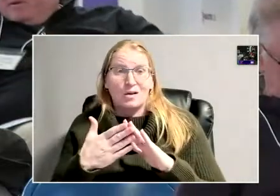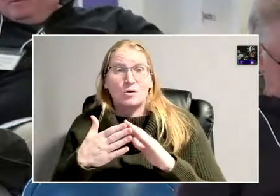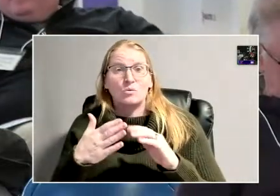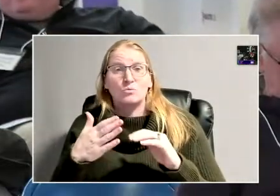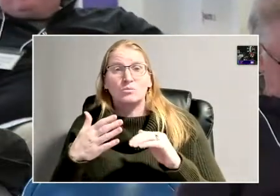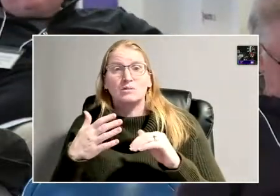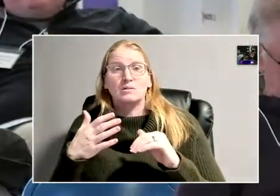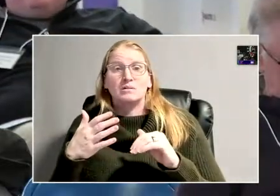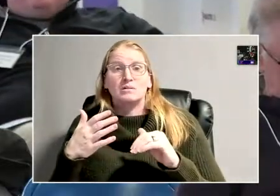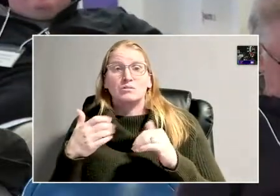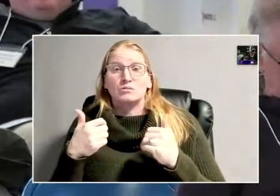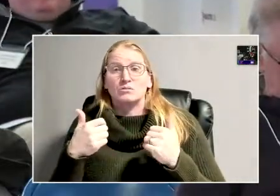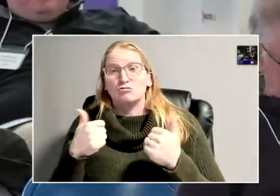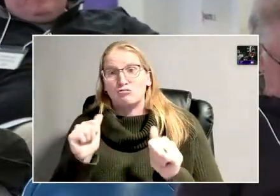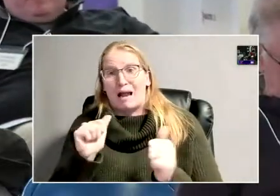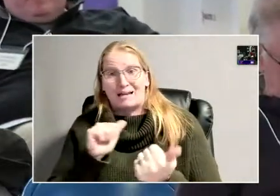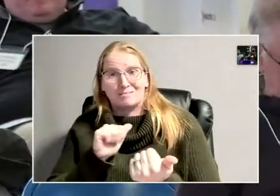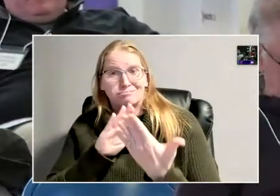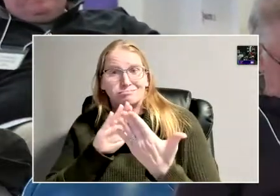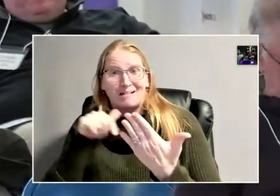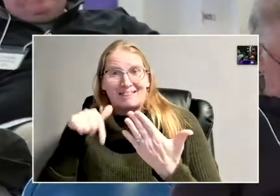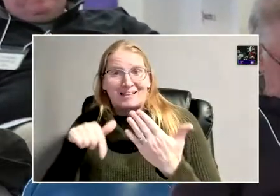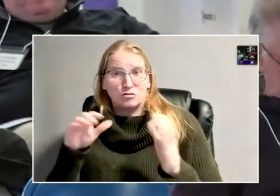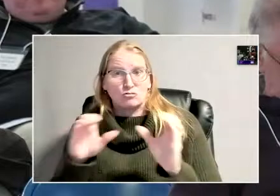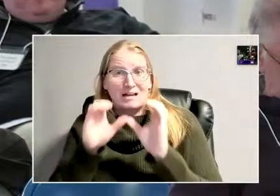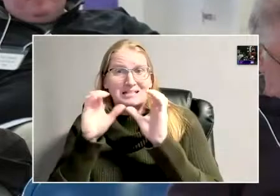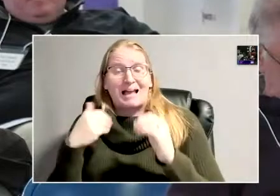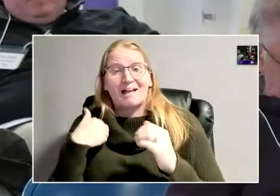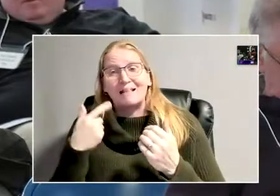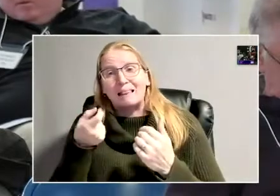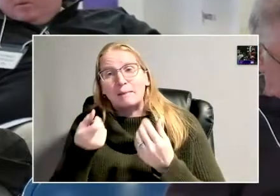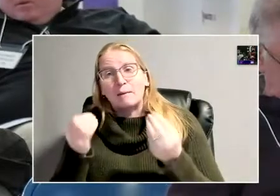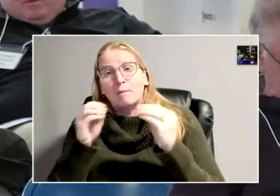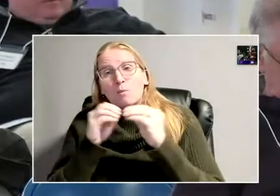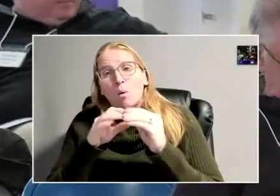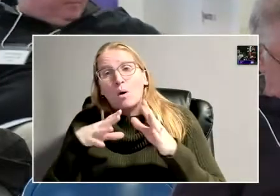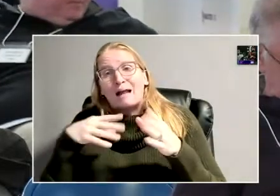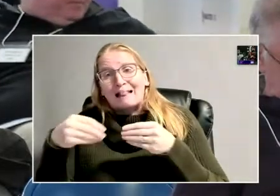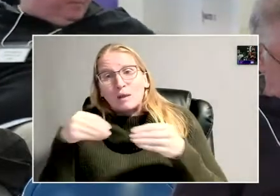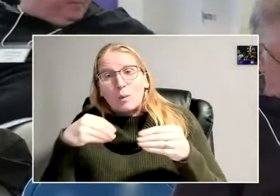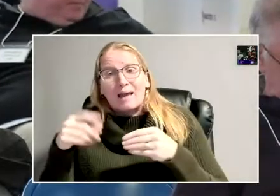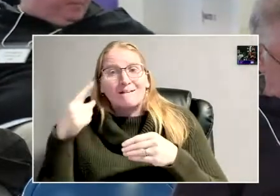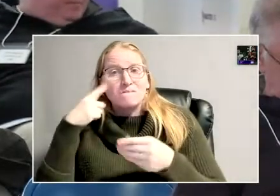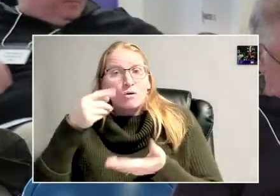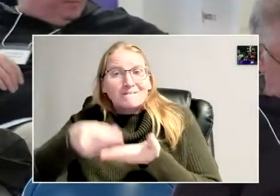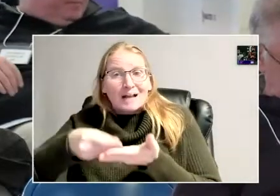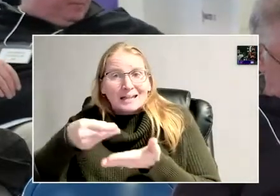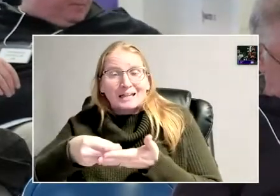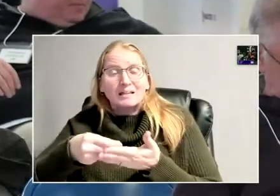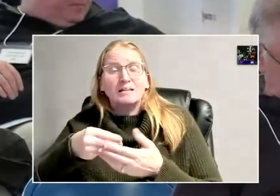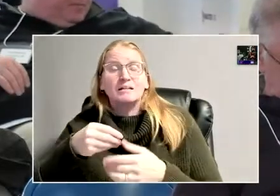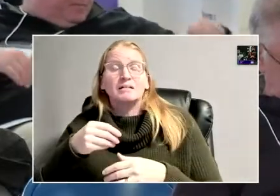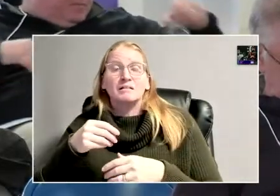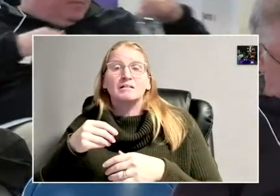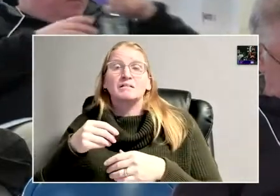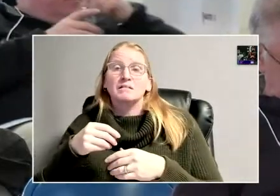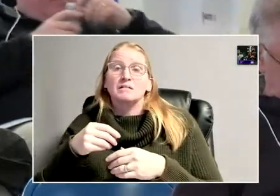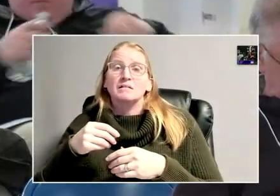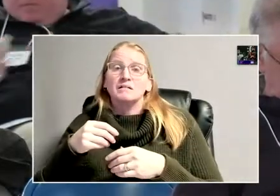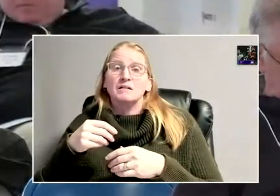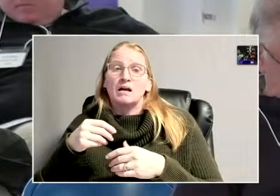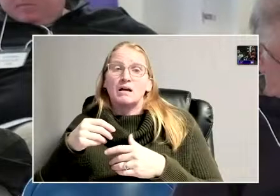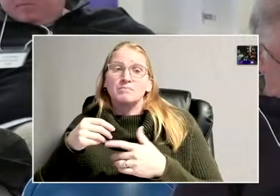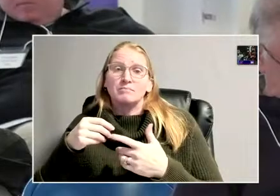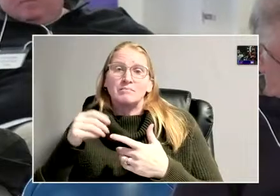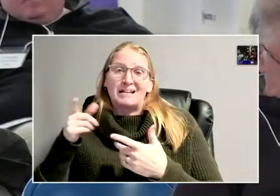this crisis um to have more leeway in funding um uh a program